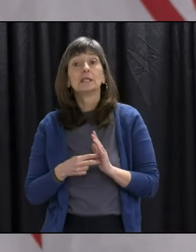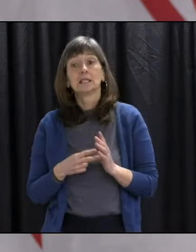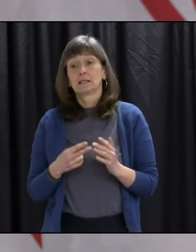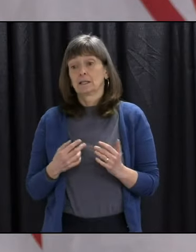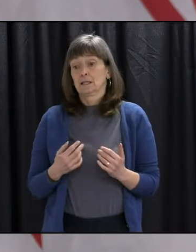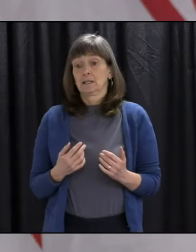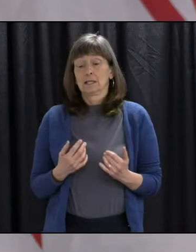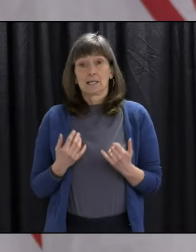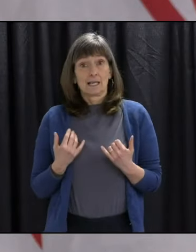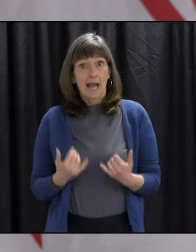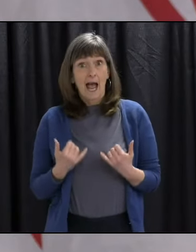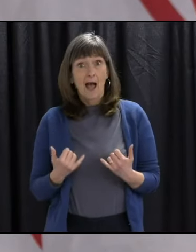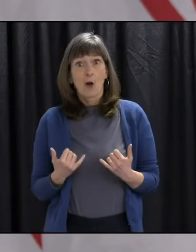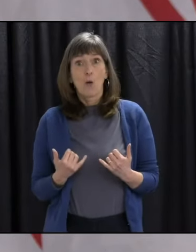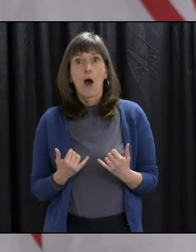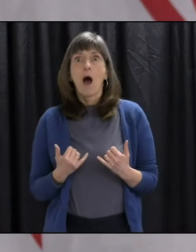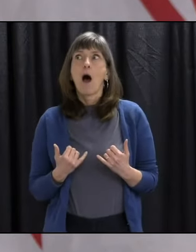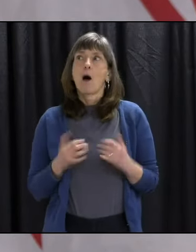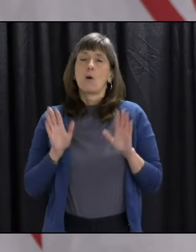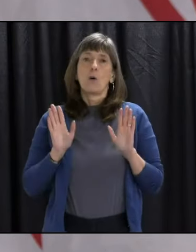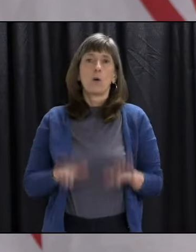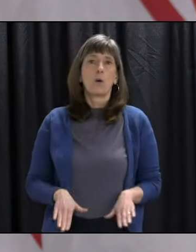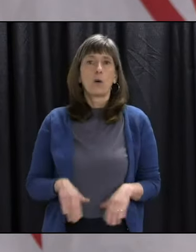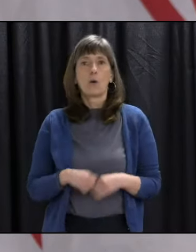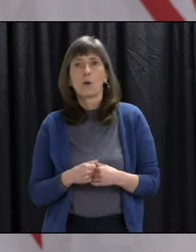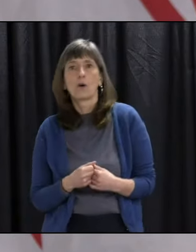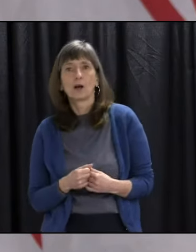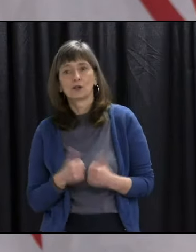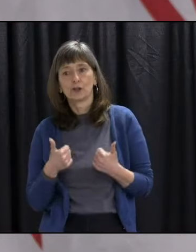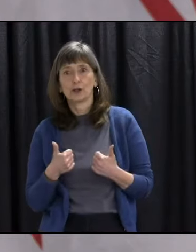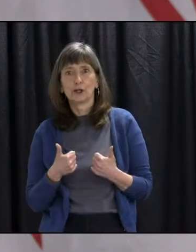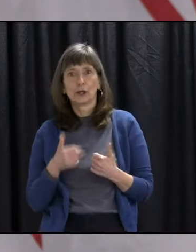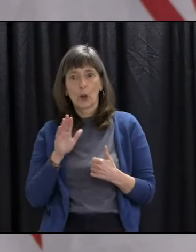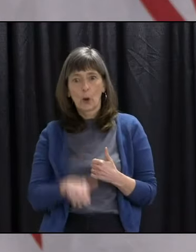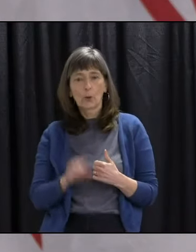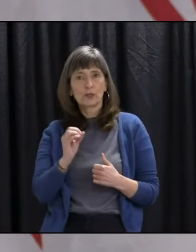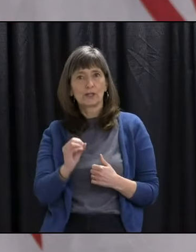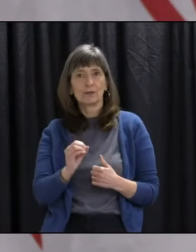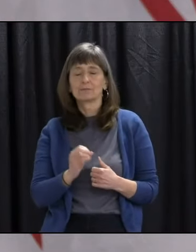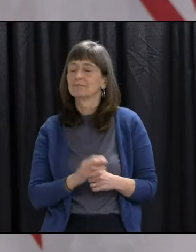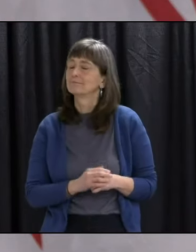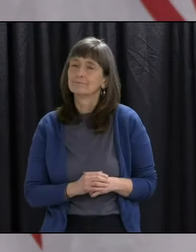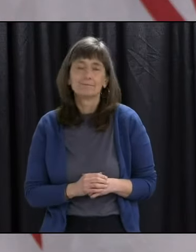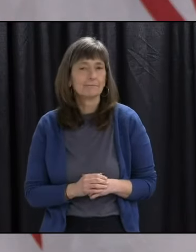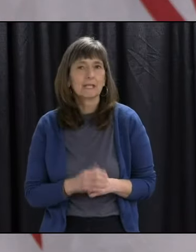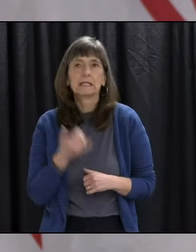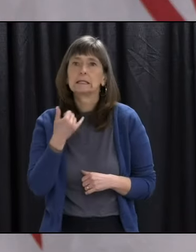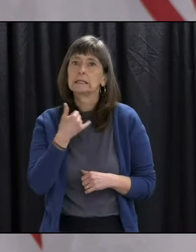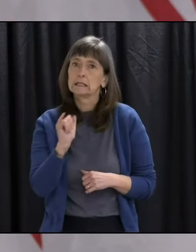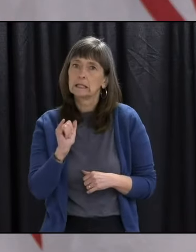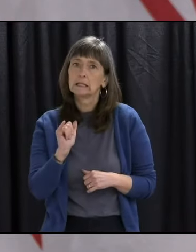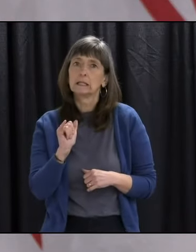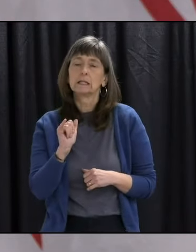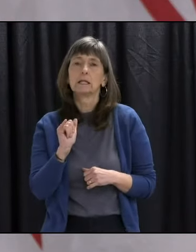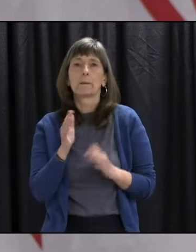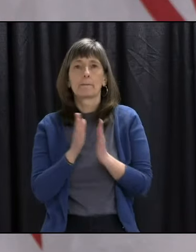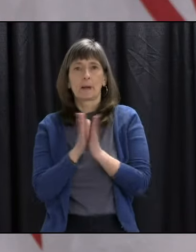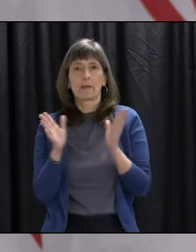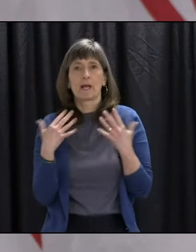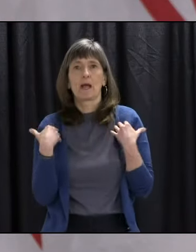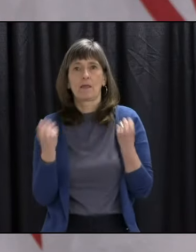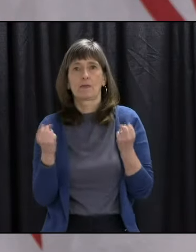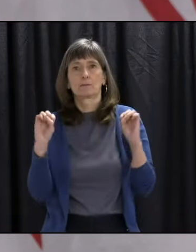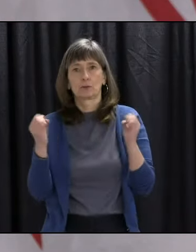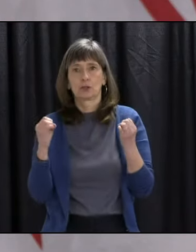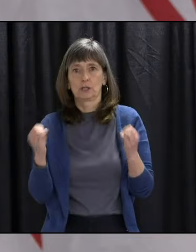or form that you can let up. We are still in a public health state of emergency. So please do